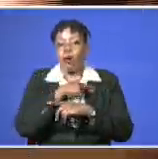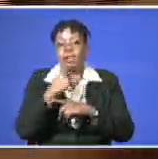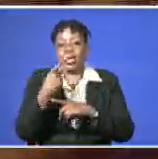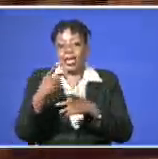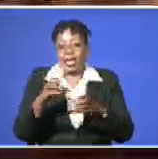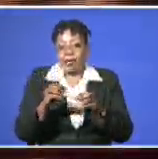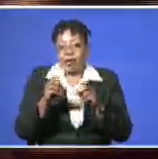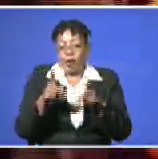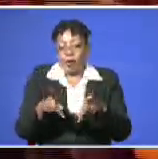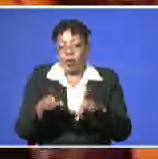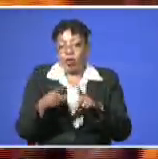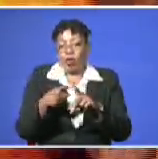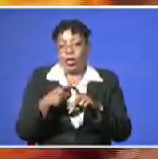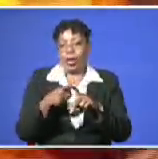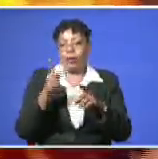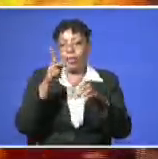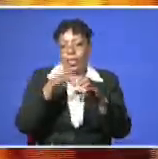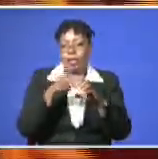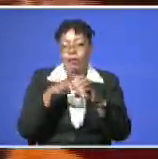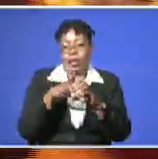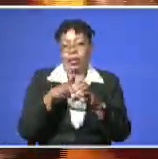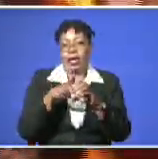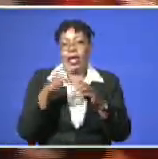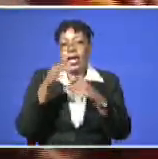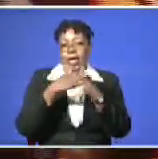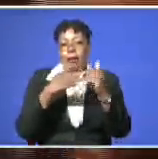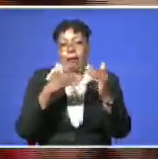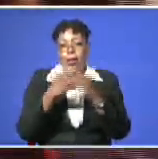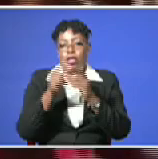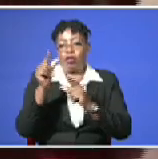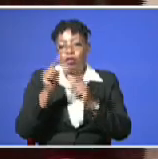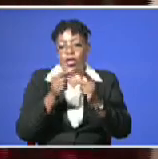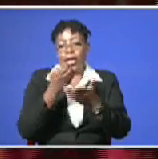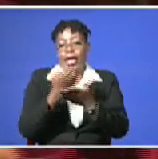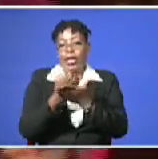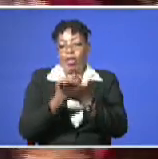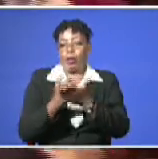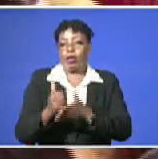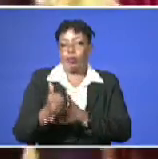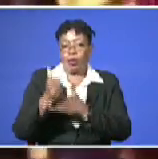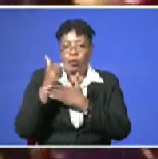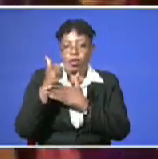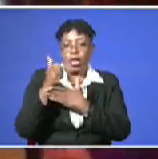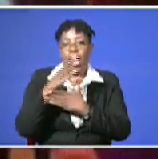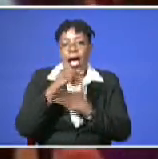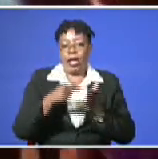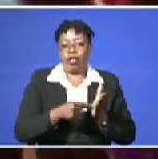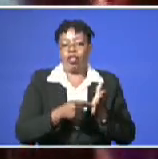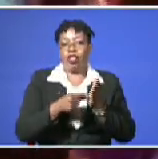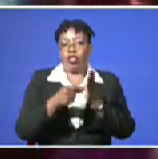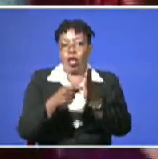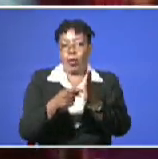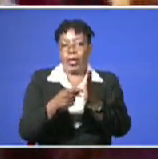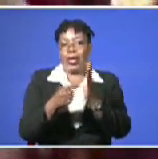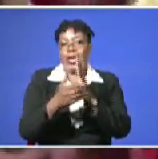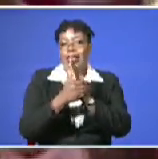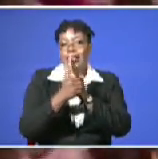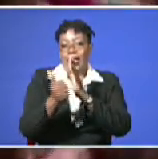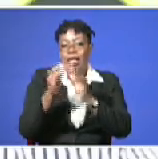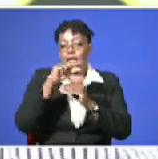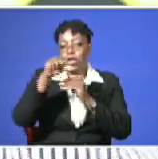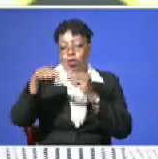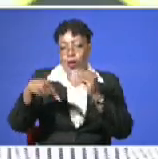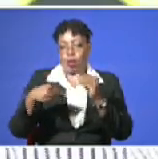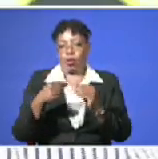to take part in a positive community building activity, generating economic stimulation, and showcasing cultural talents from around the